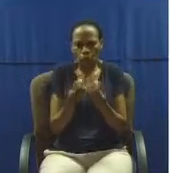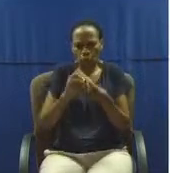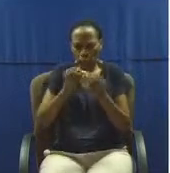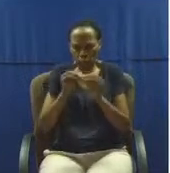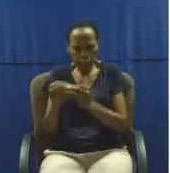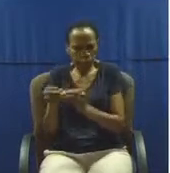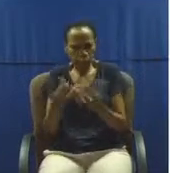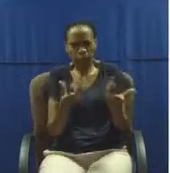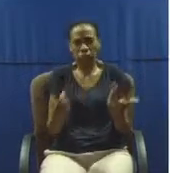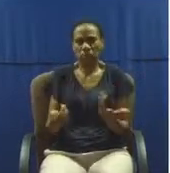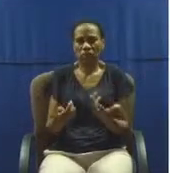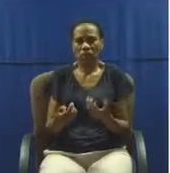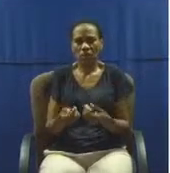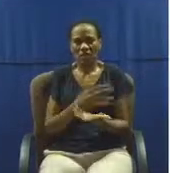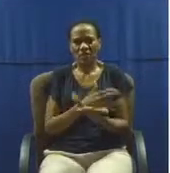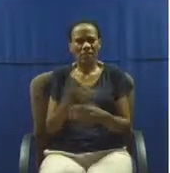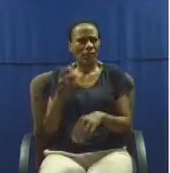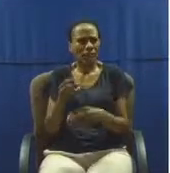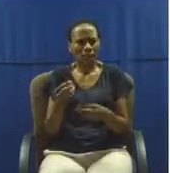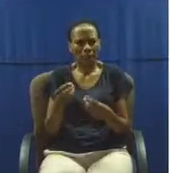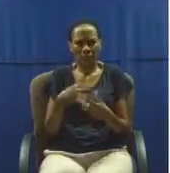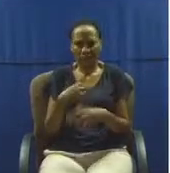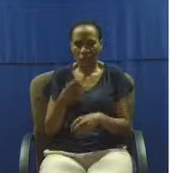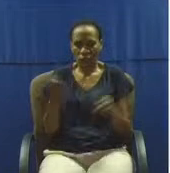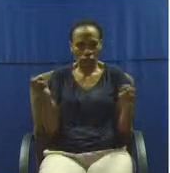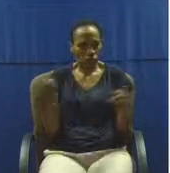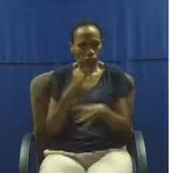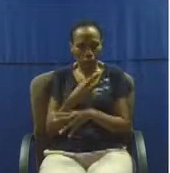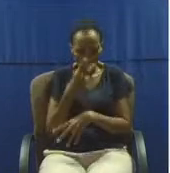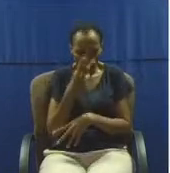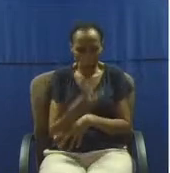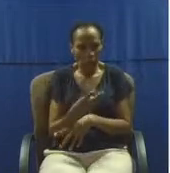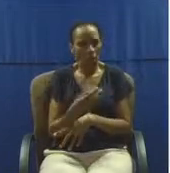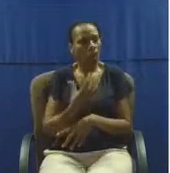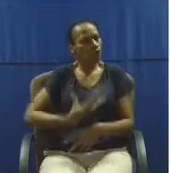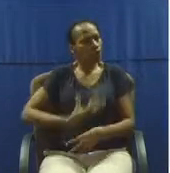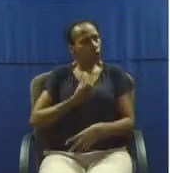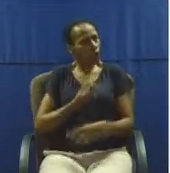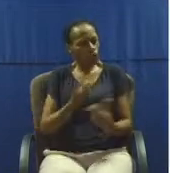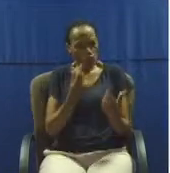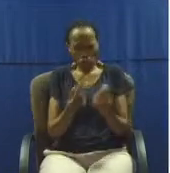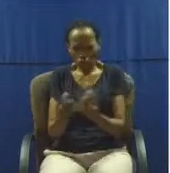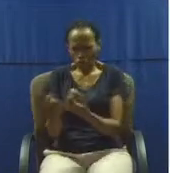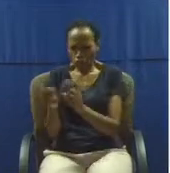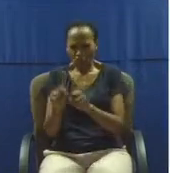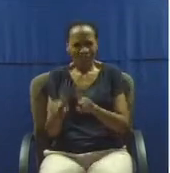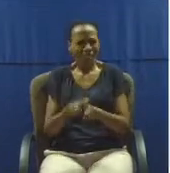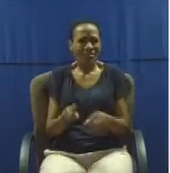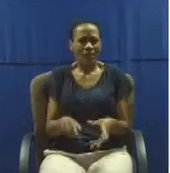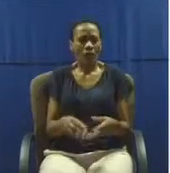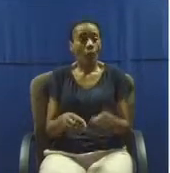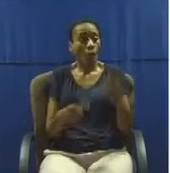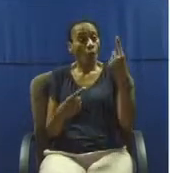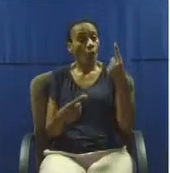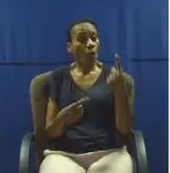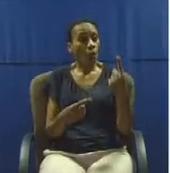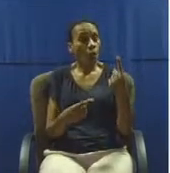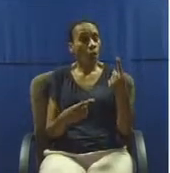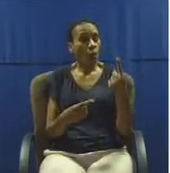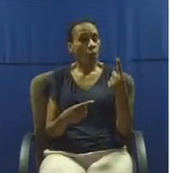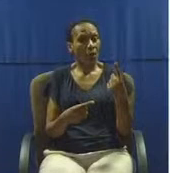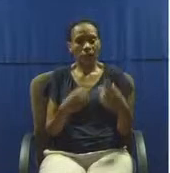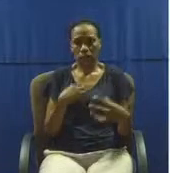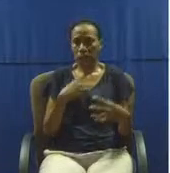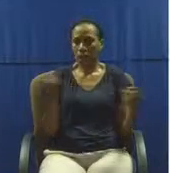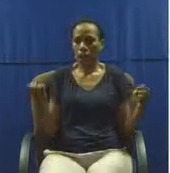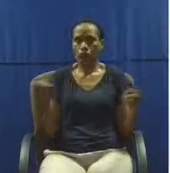stuff that one would never have thought would be created by these young people. They're creating gadgets. One of them just blew my mind because